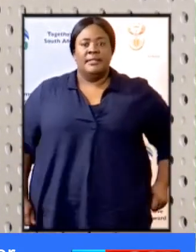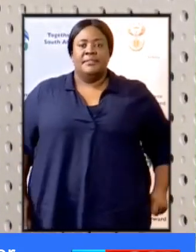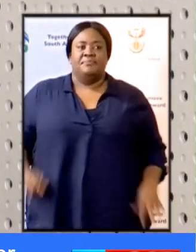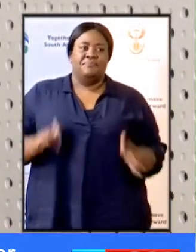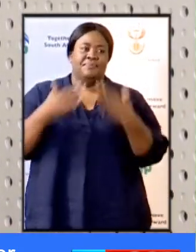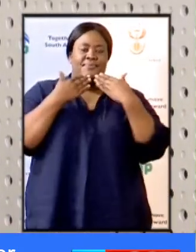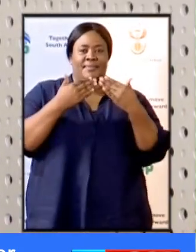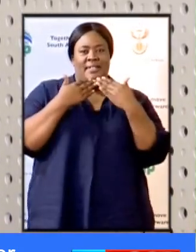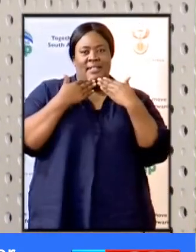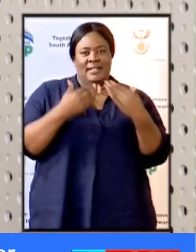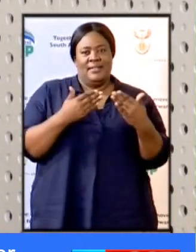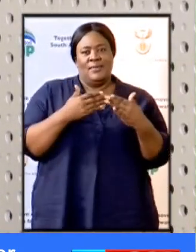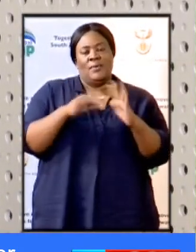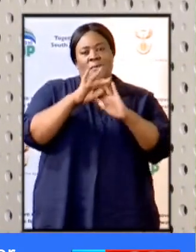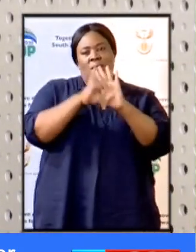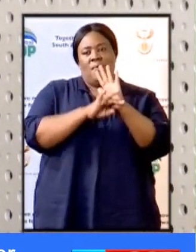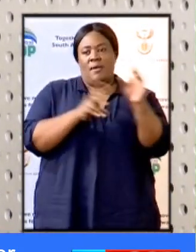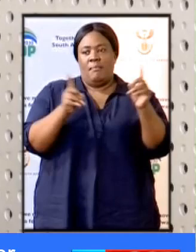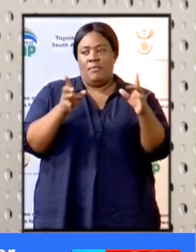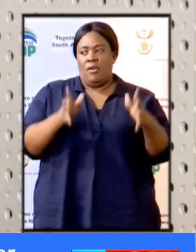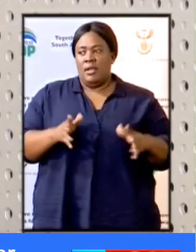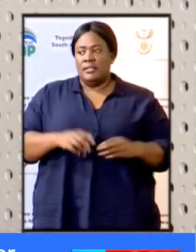Thank you very much, Program Director,